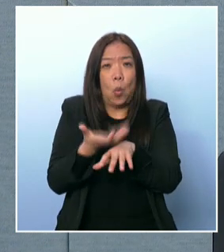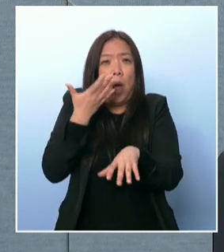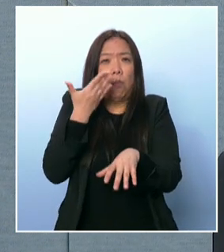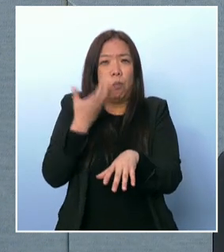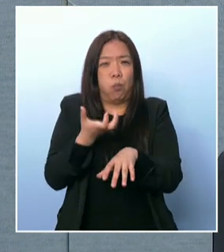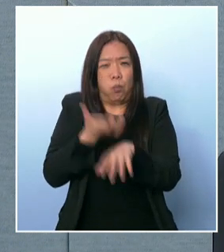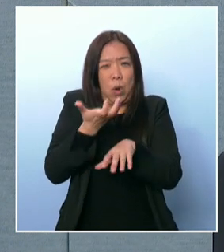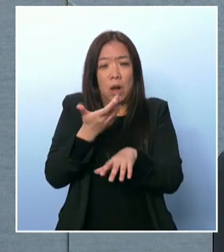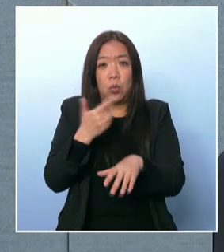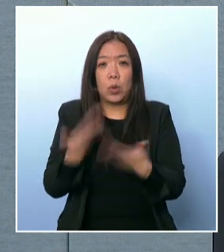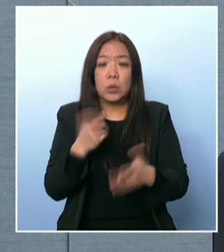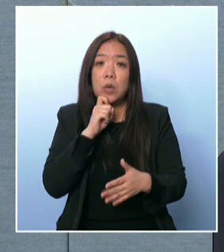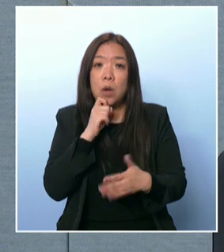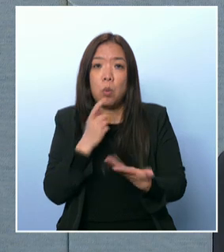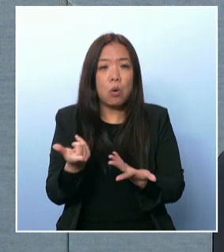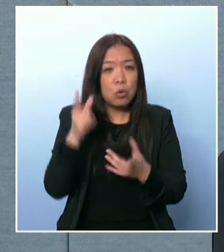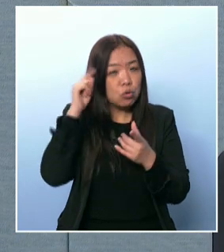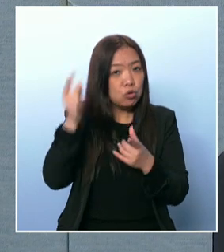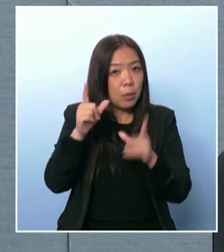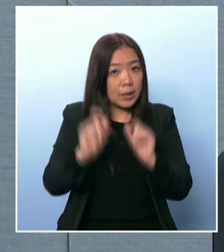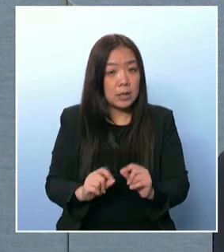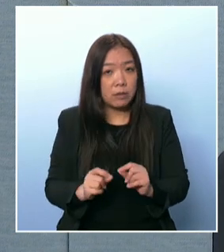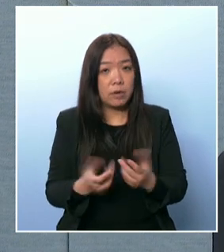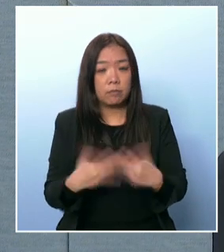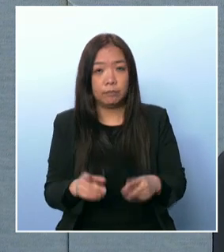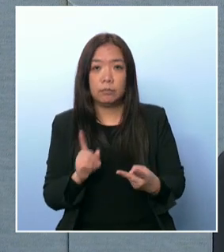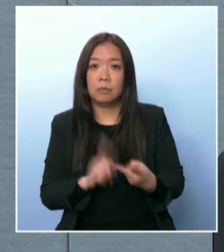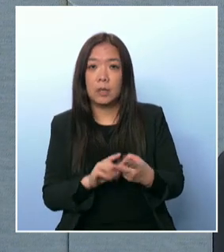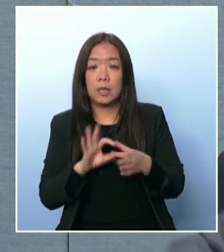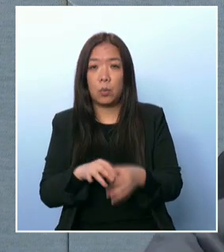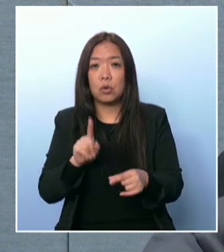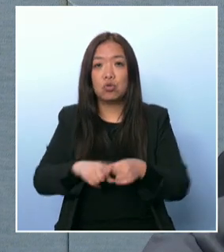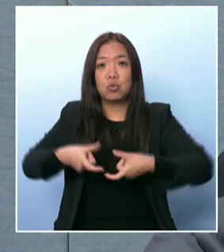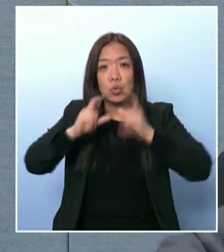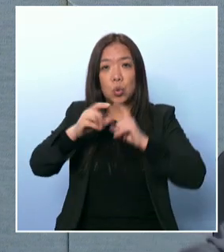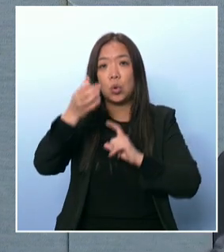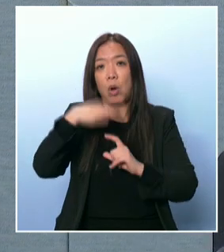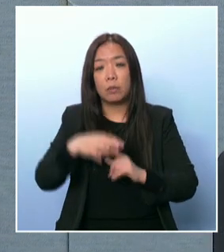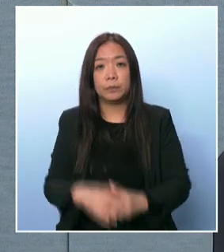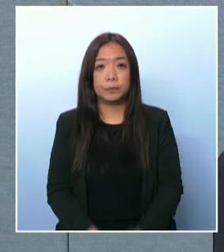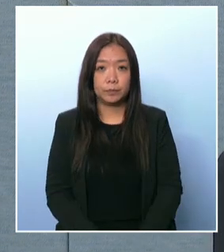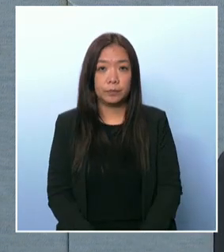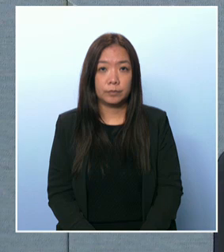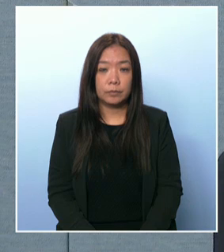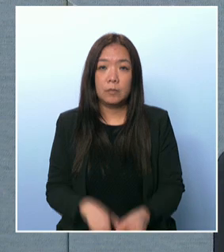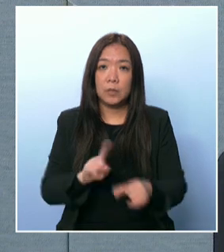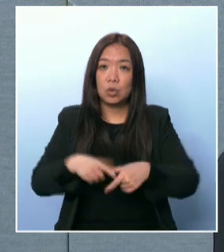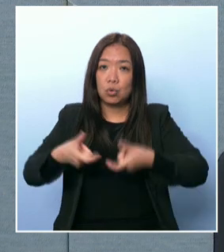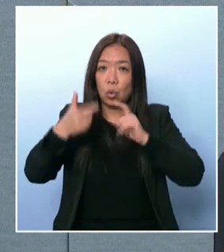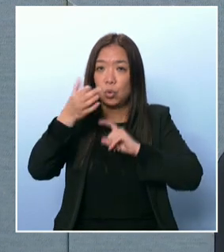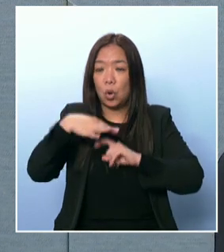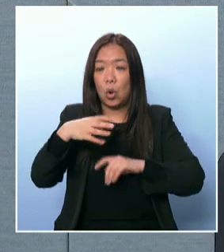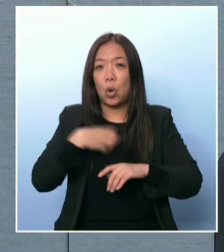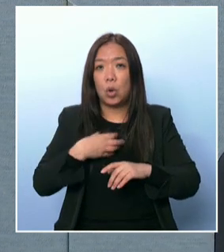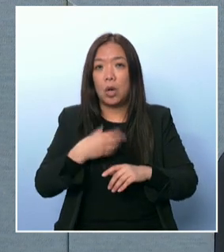doing cupping or moxibustion on him. It may be an assistant, and accidents may happen